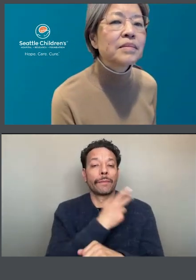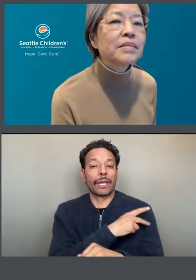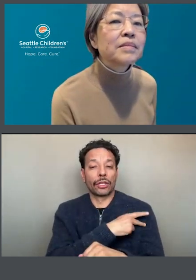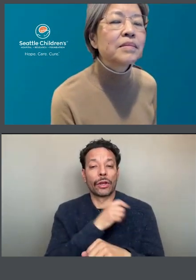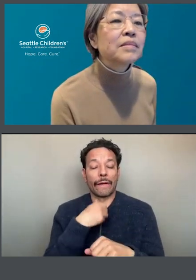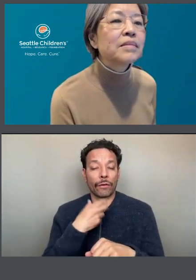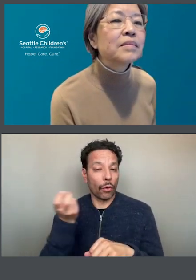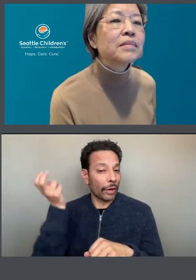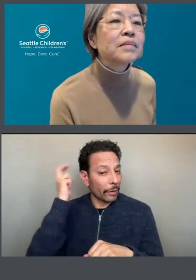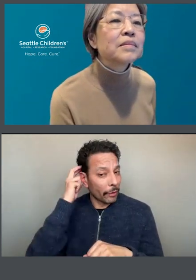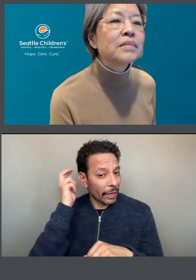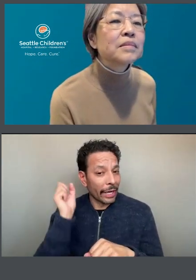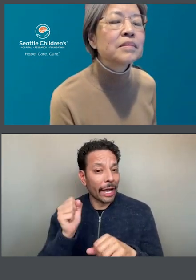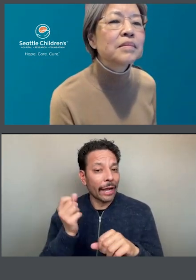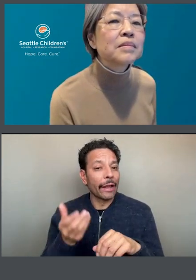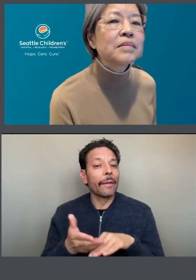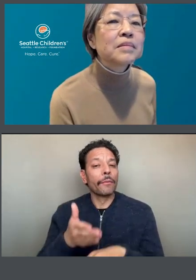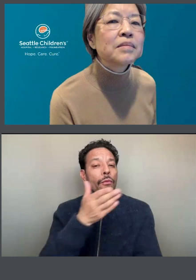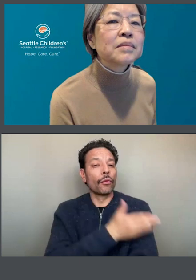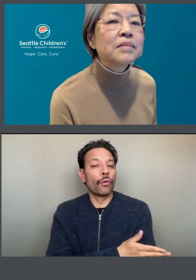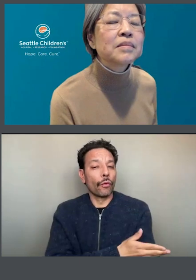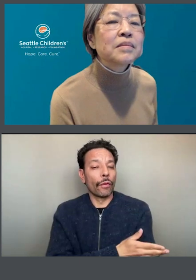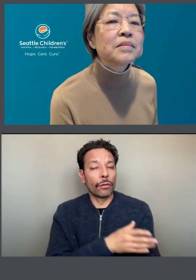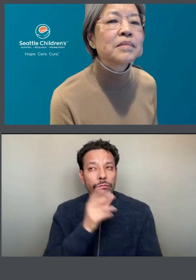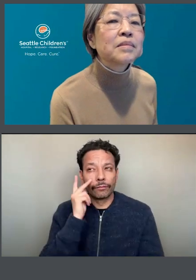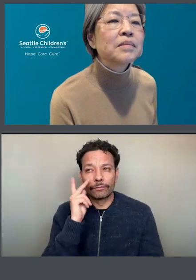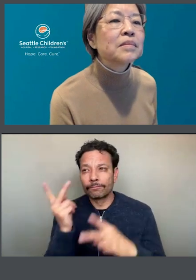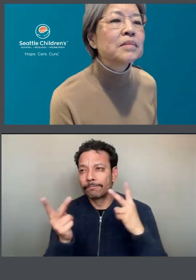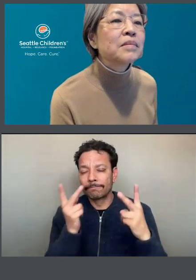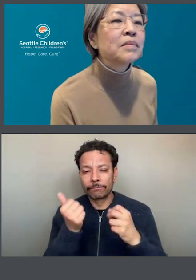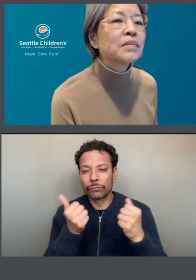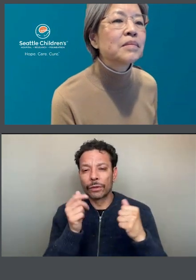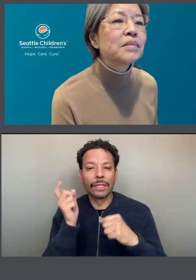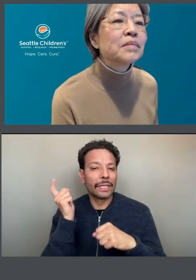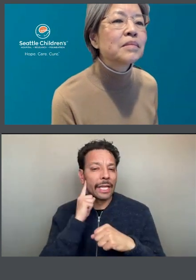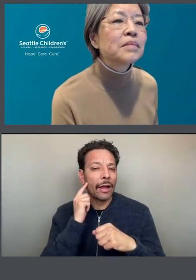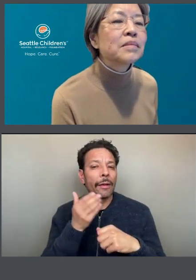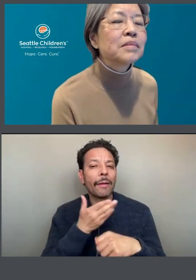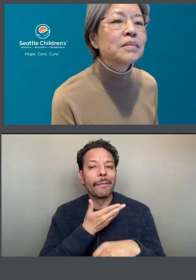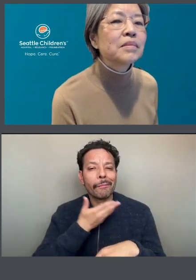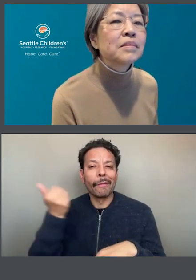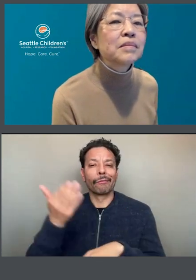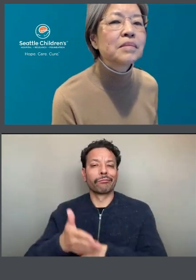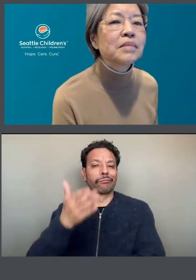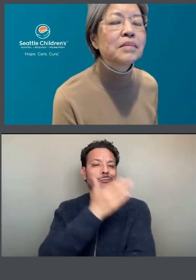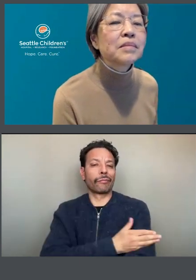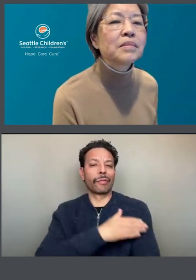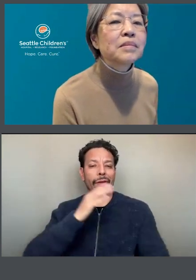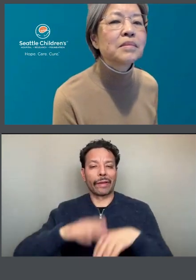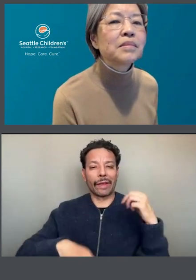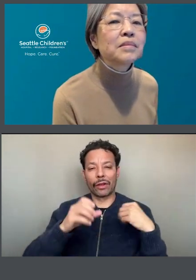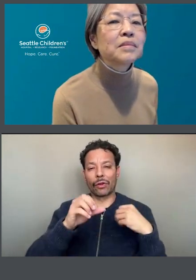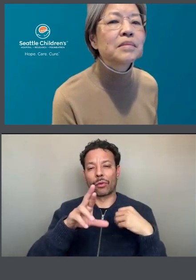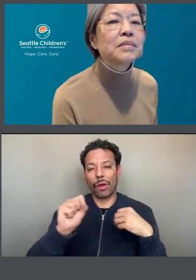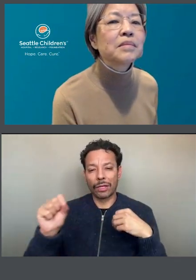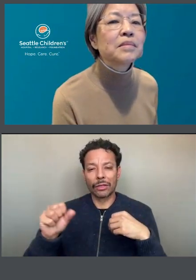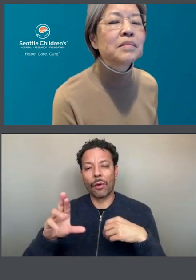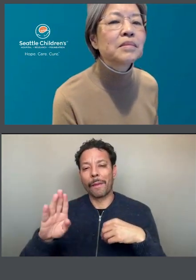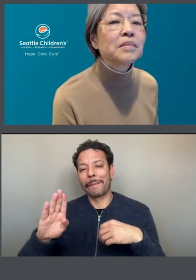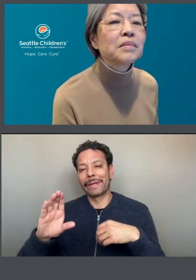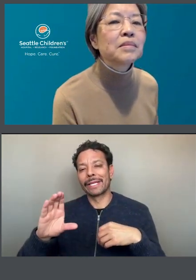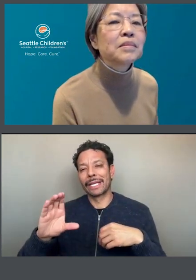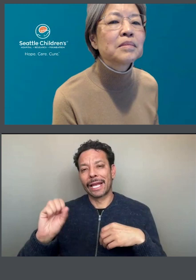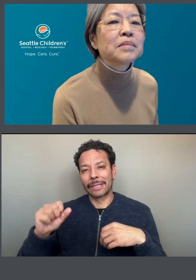can improve their ability to localize sound significantly better than they can with a cross or a BCSP